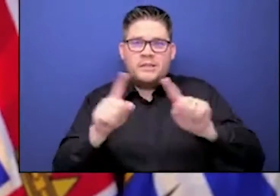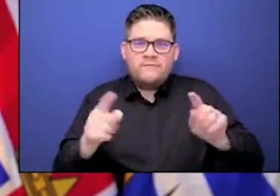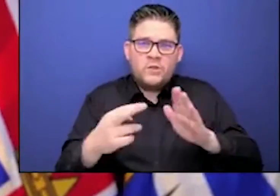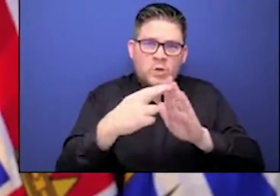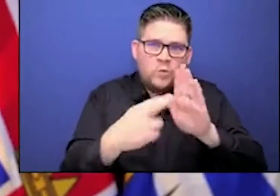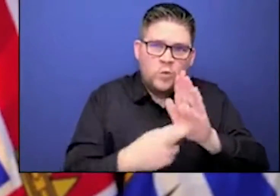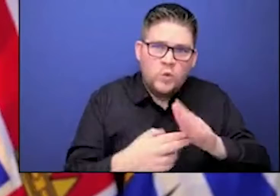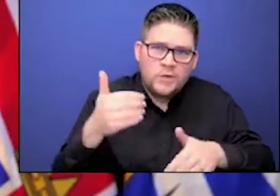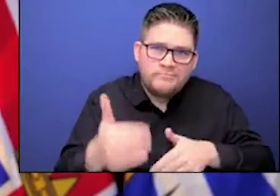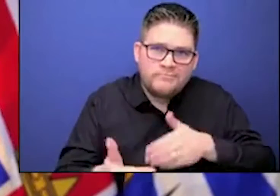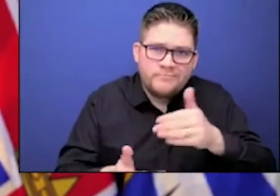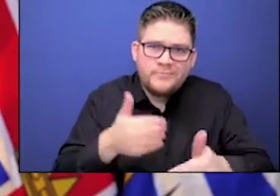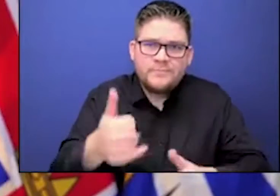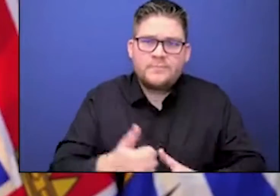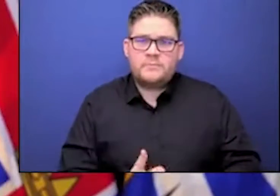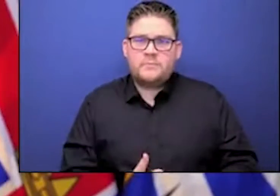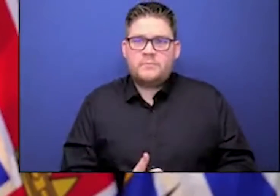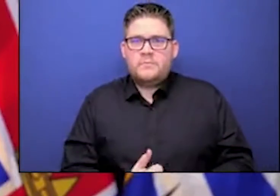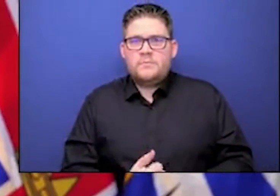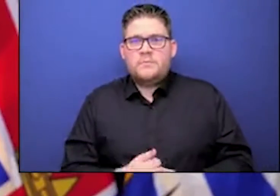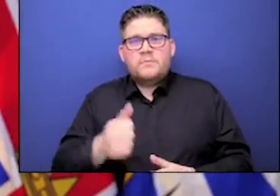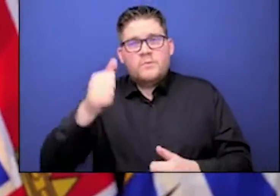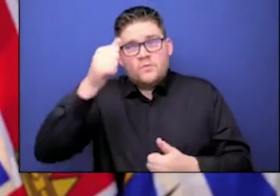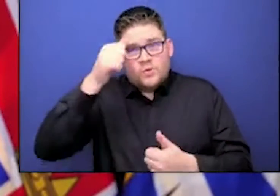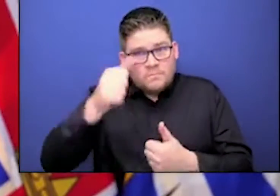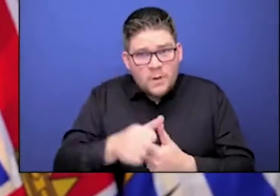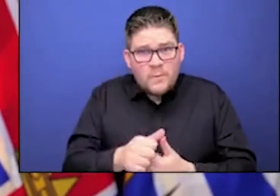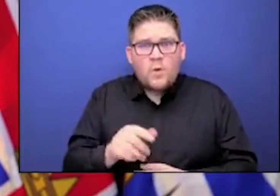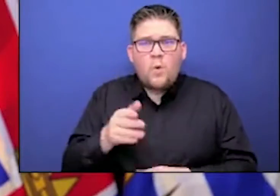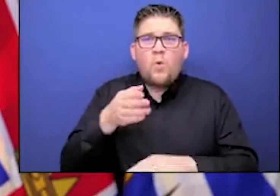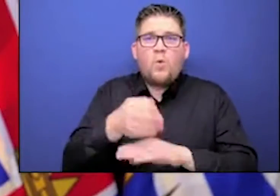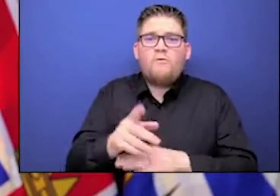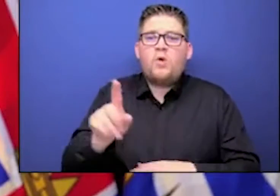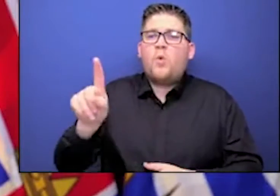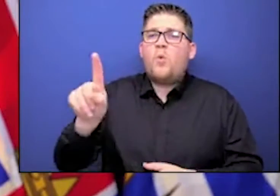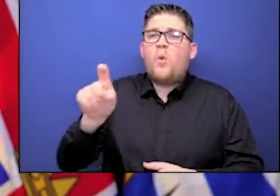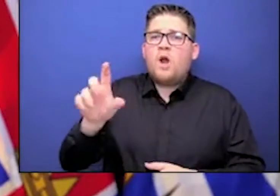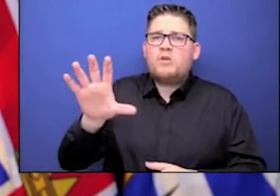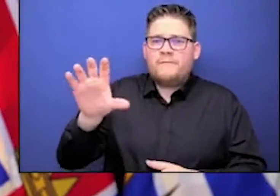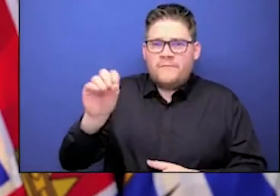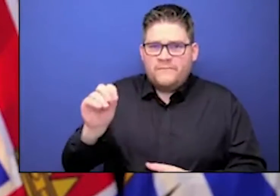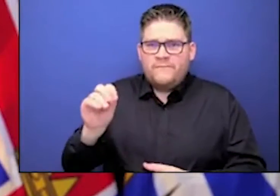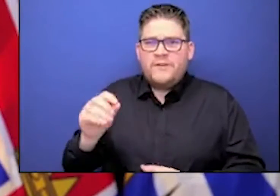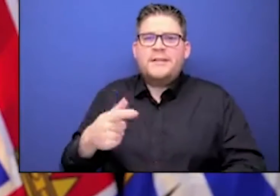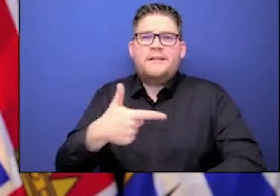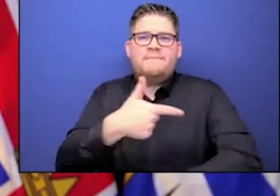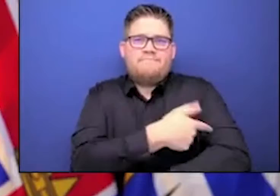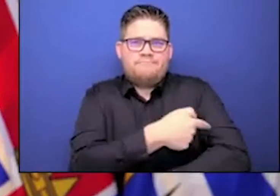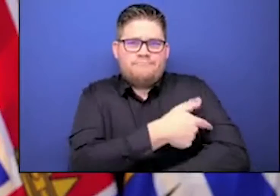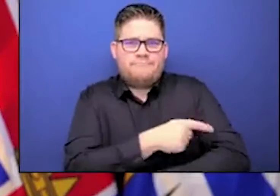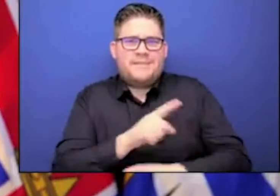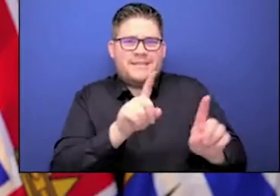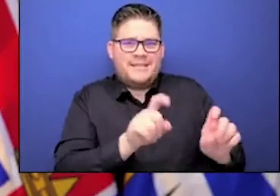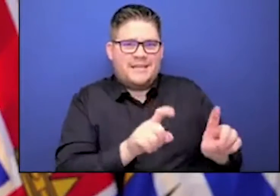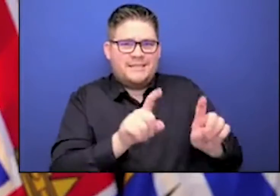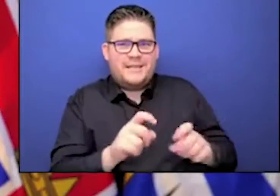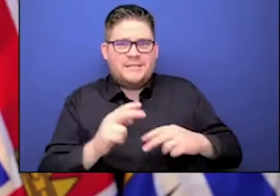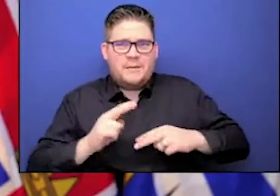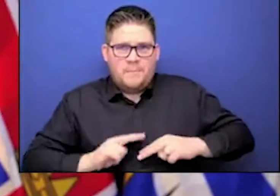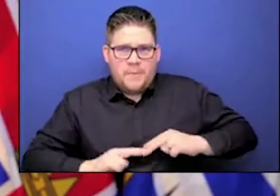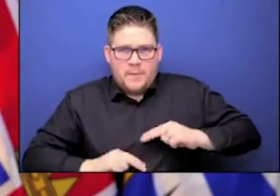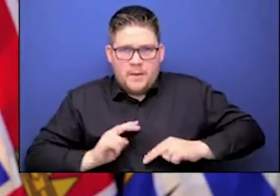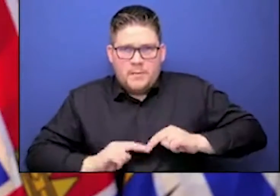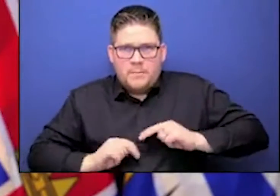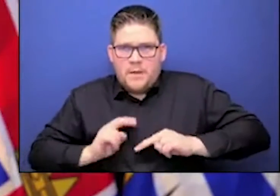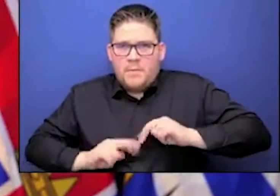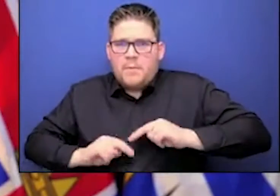was over 150 different vaccine candidates last summer that were all developing their clinical trial protocols